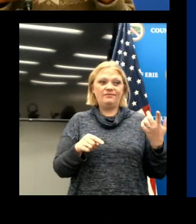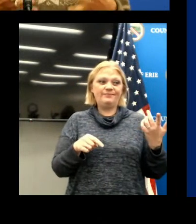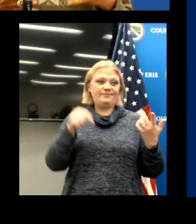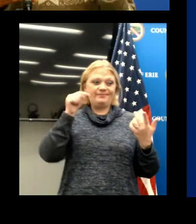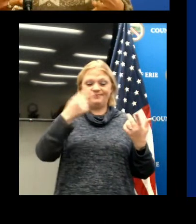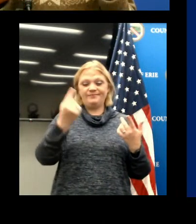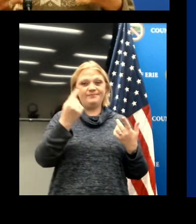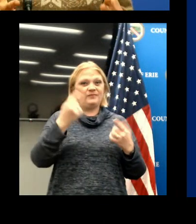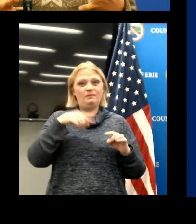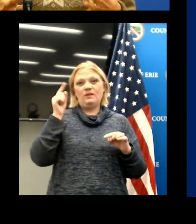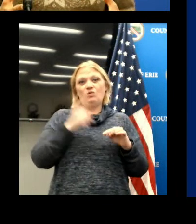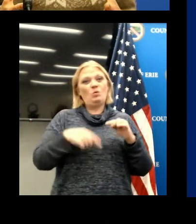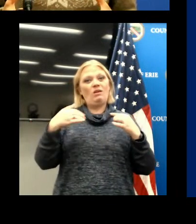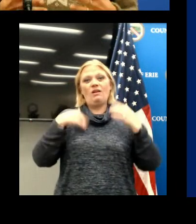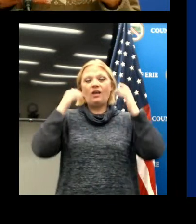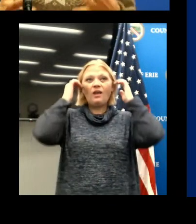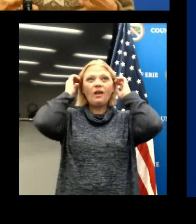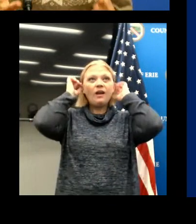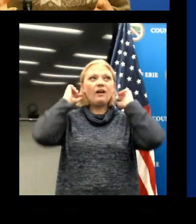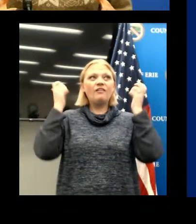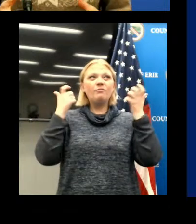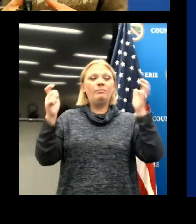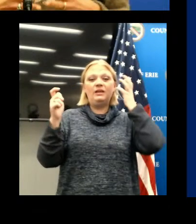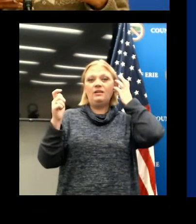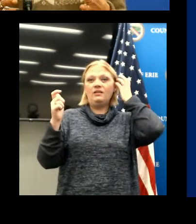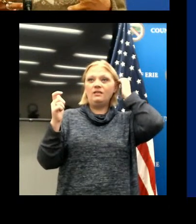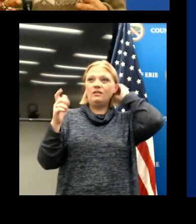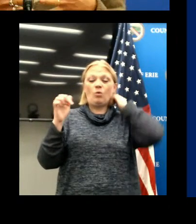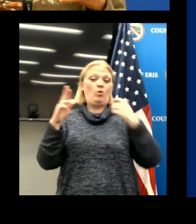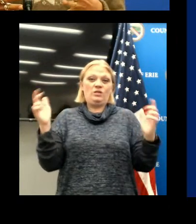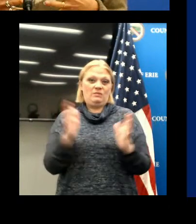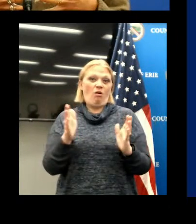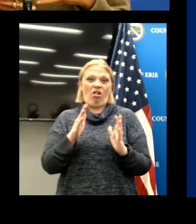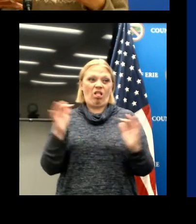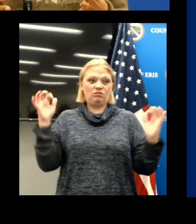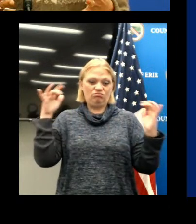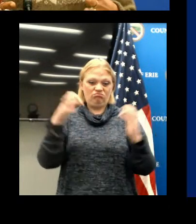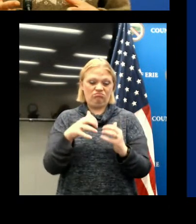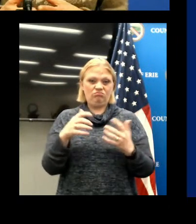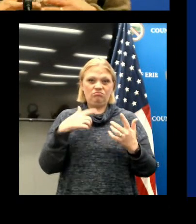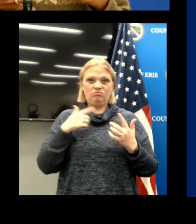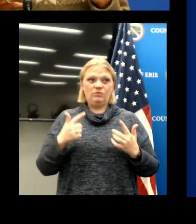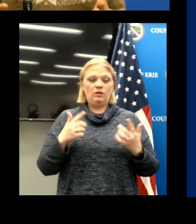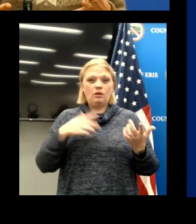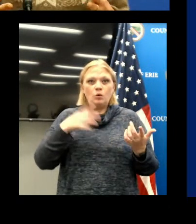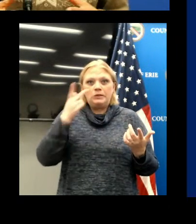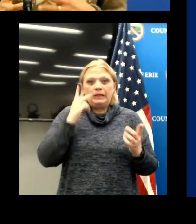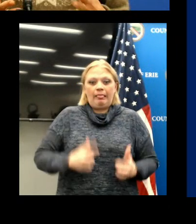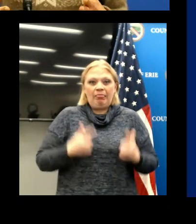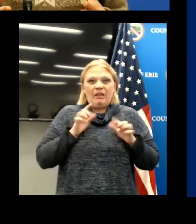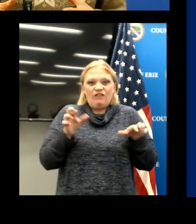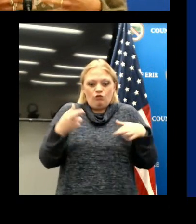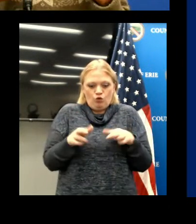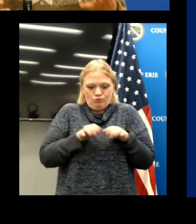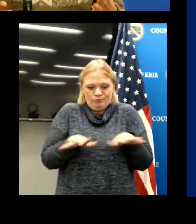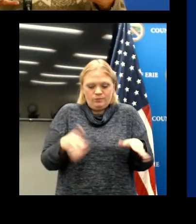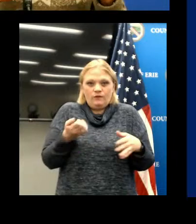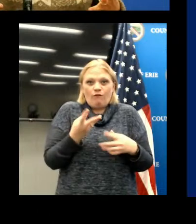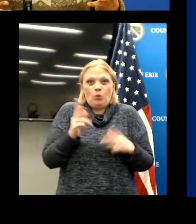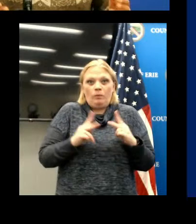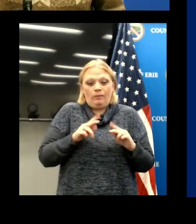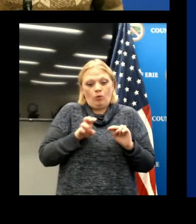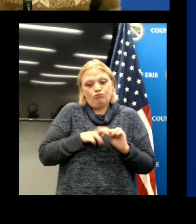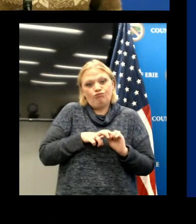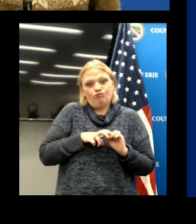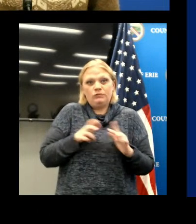that we can't have large gatherings. Even small gatherings, we're seeing what we see, living room outbreaks, just a few people in a living room, and we're